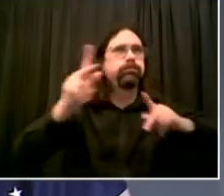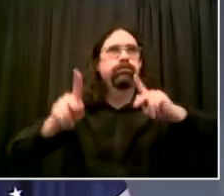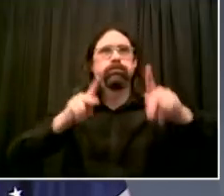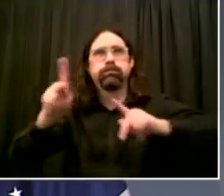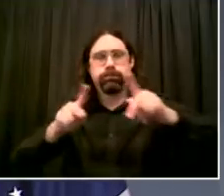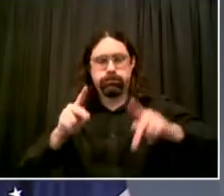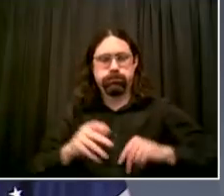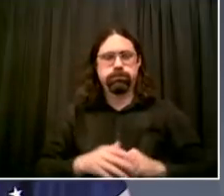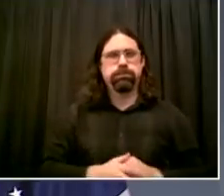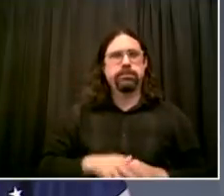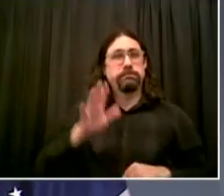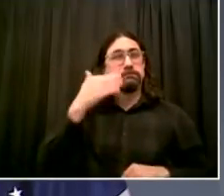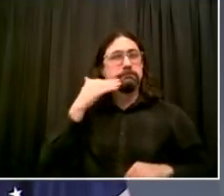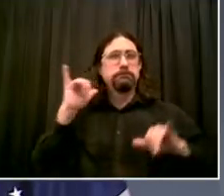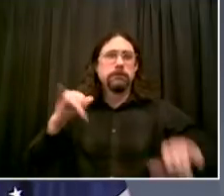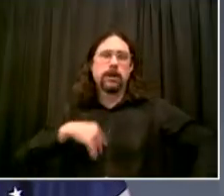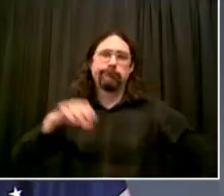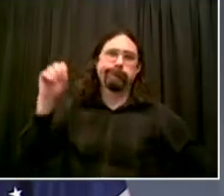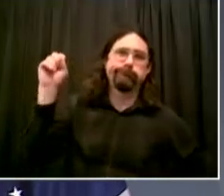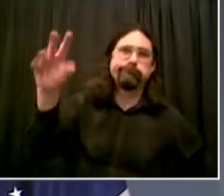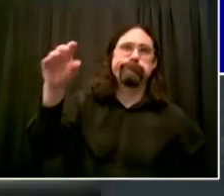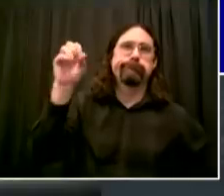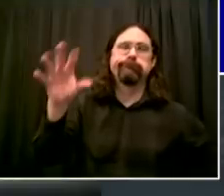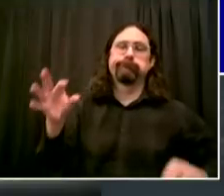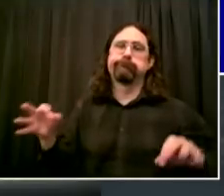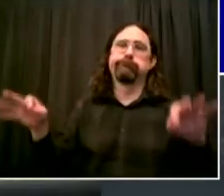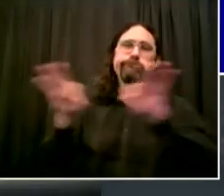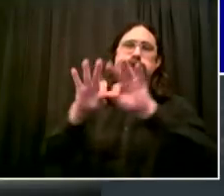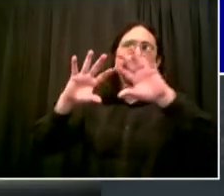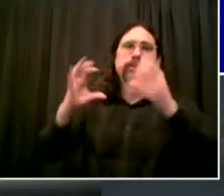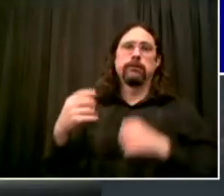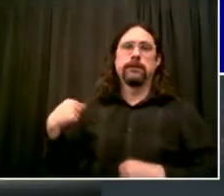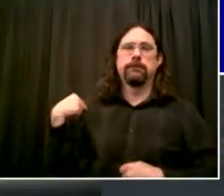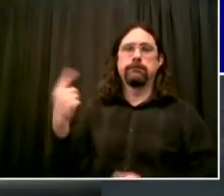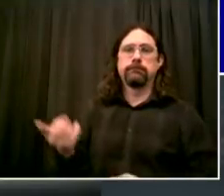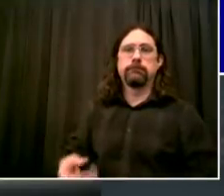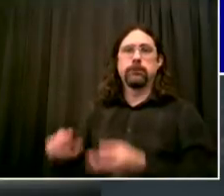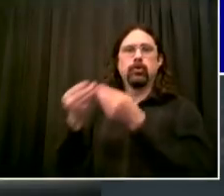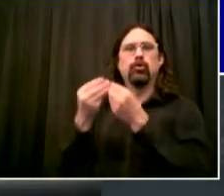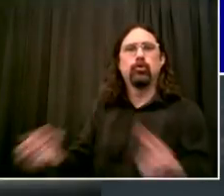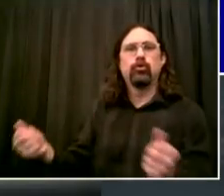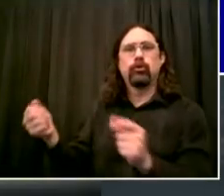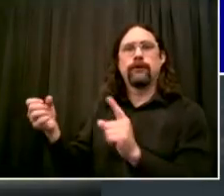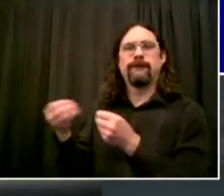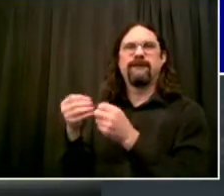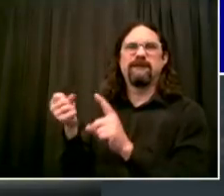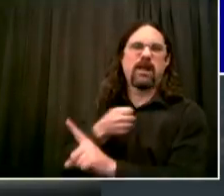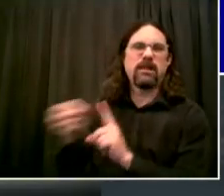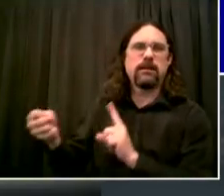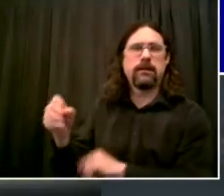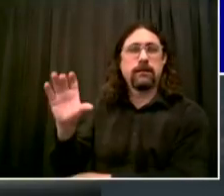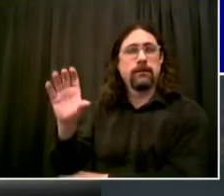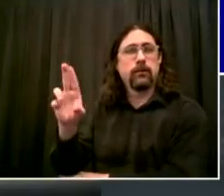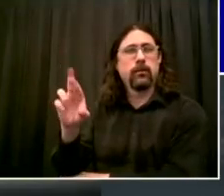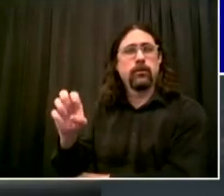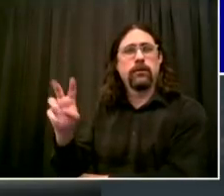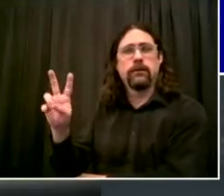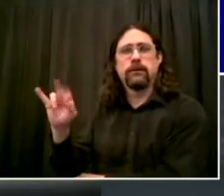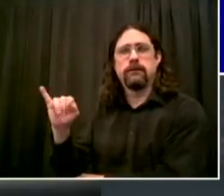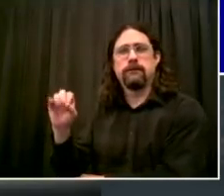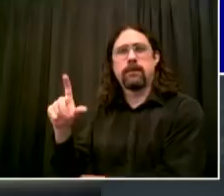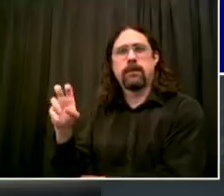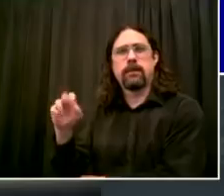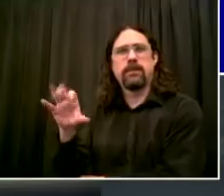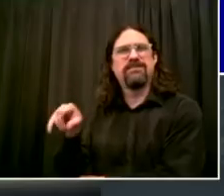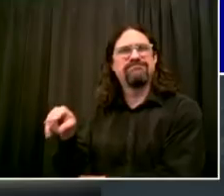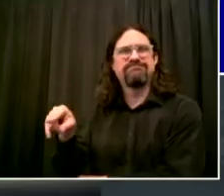government has recognized, and I have recognized personally, that if we actually invest in people, if we invest in communities, we make